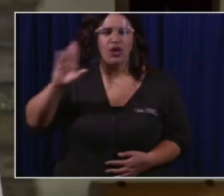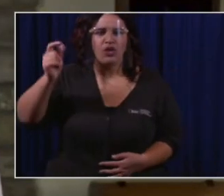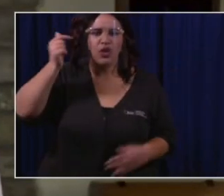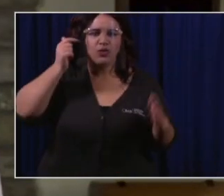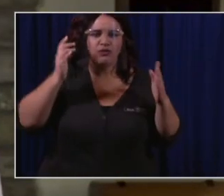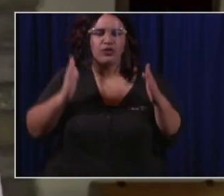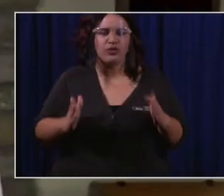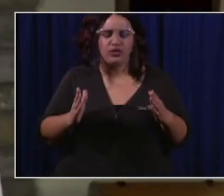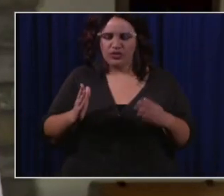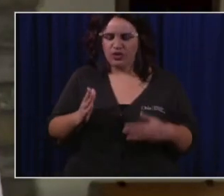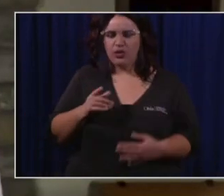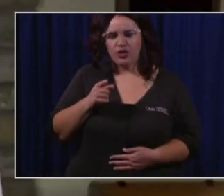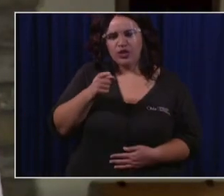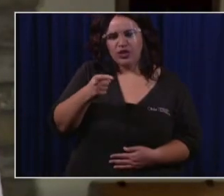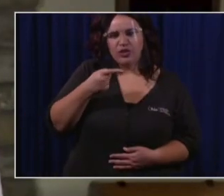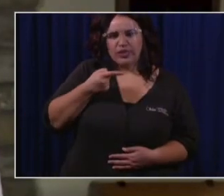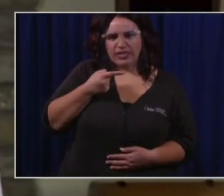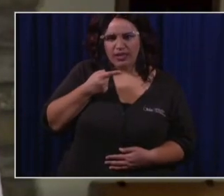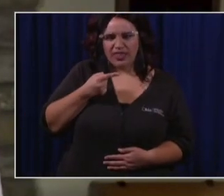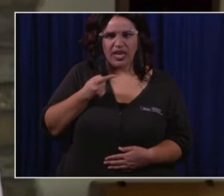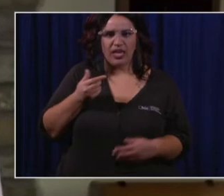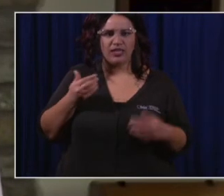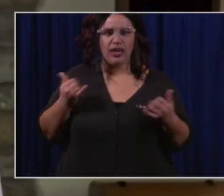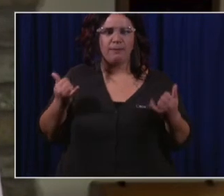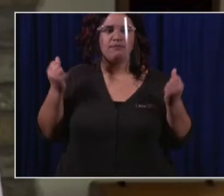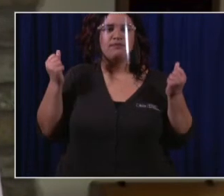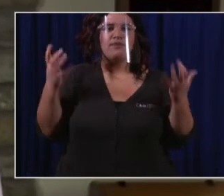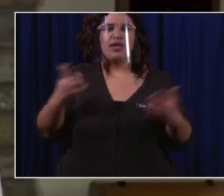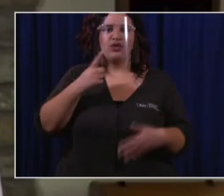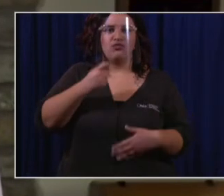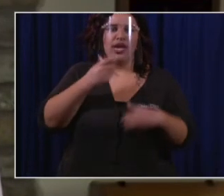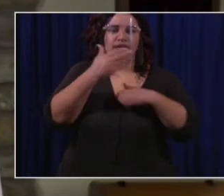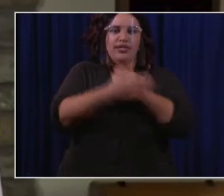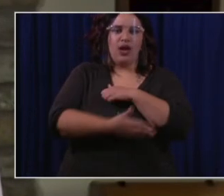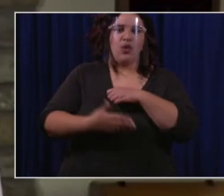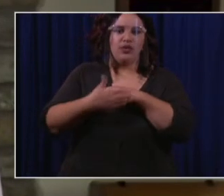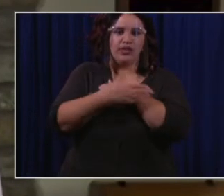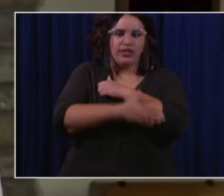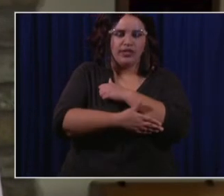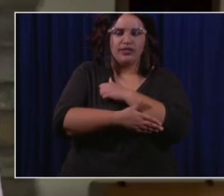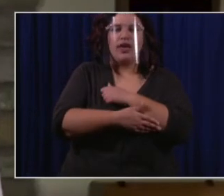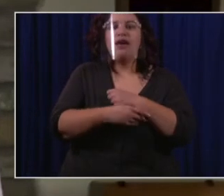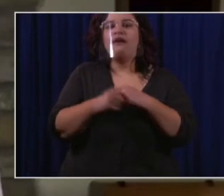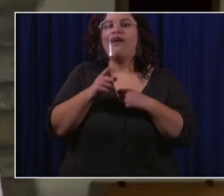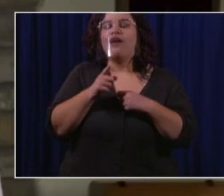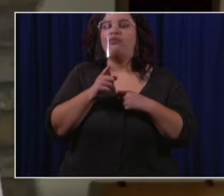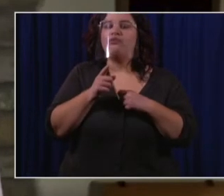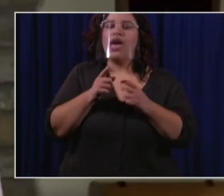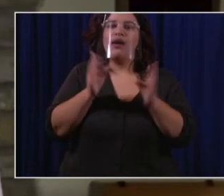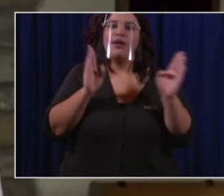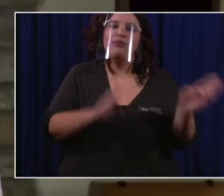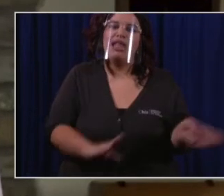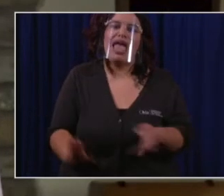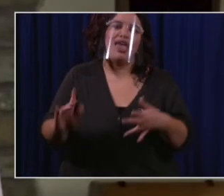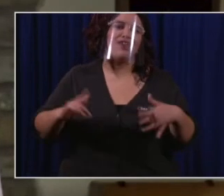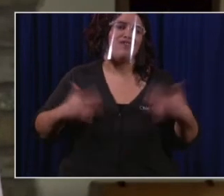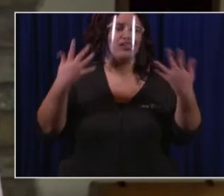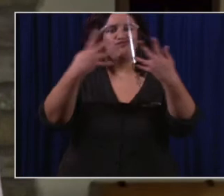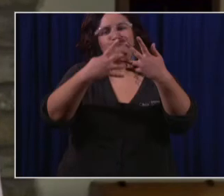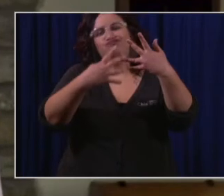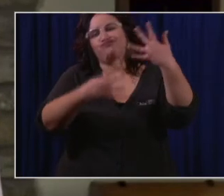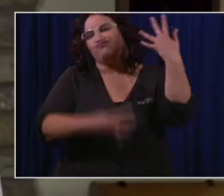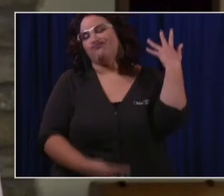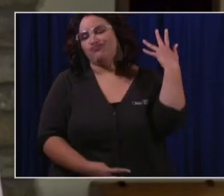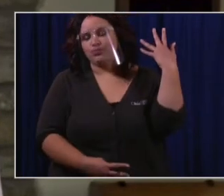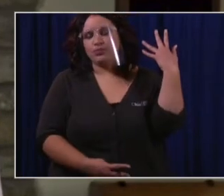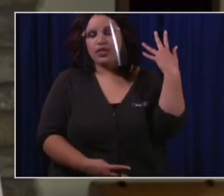you said that there are several red counties that have formal events planned, such as pub crawls, political events, art fairs, art shows,